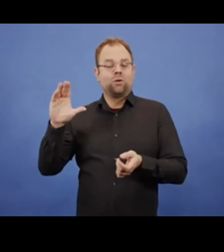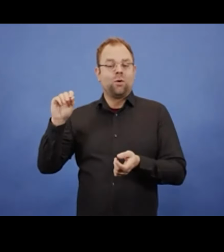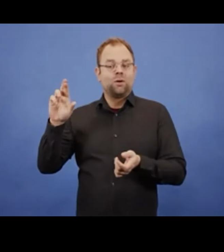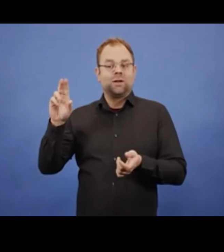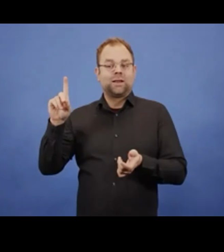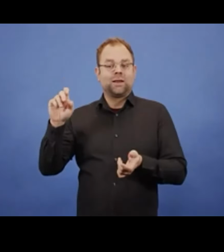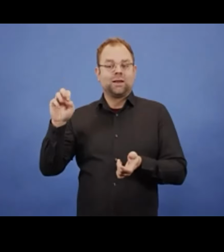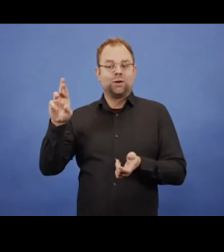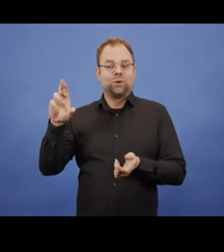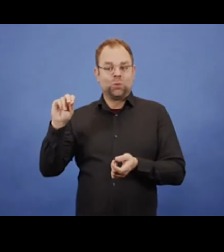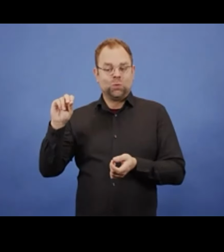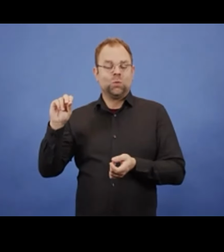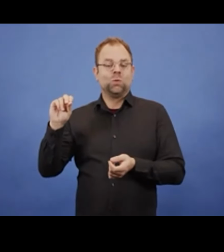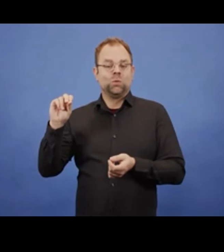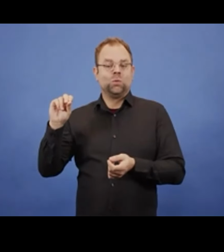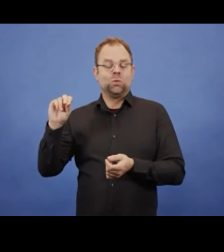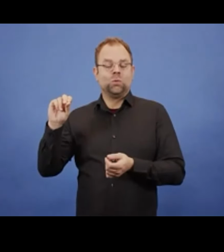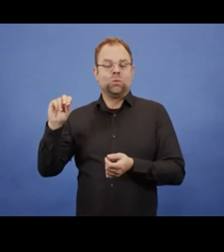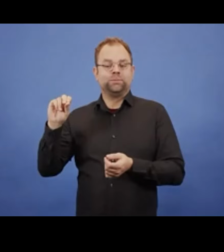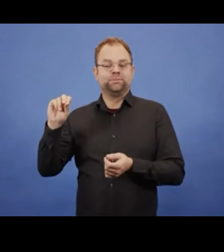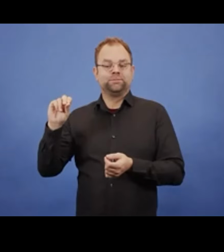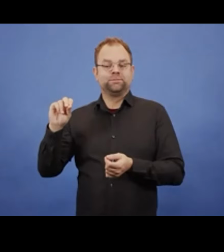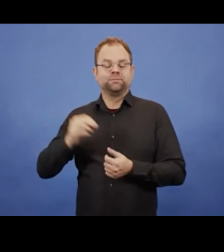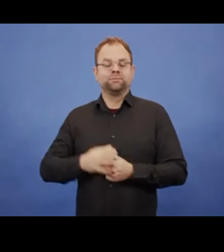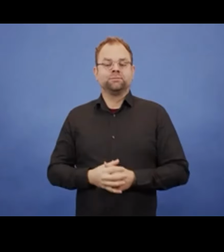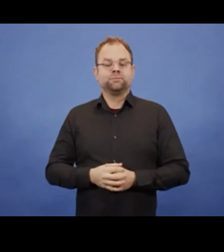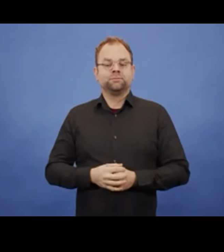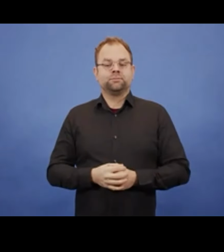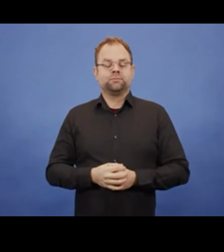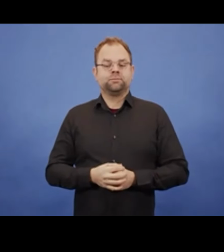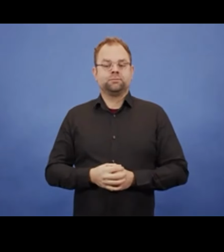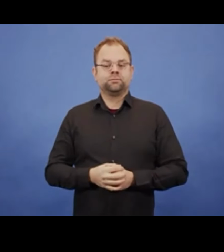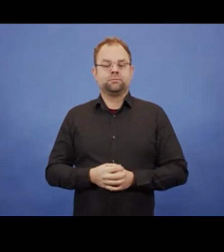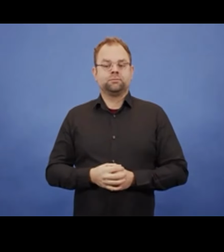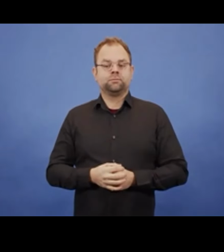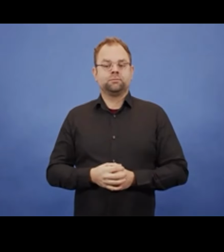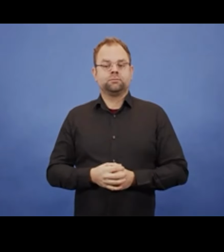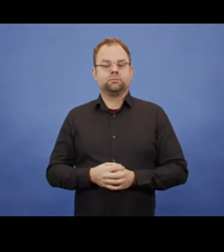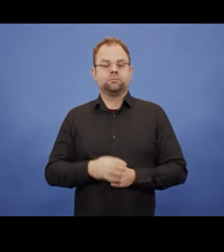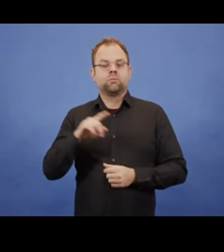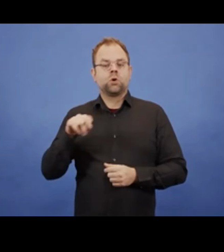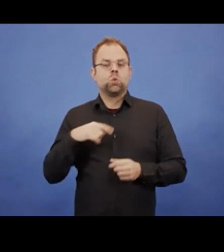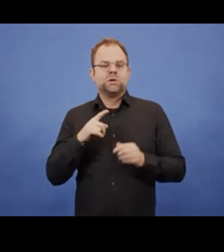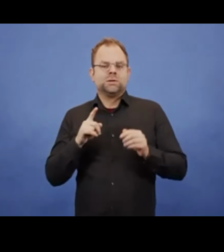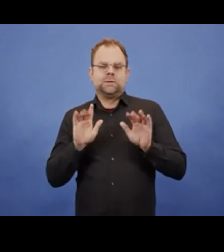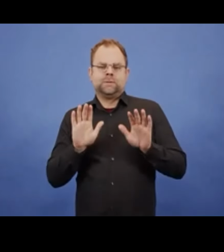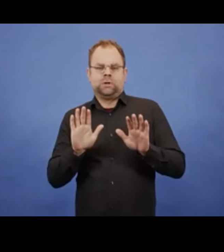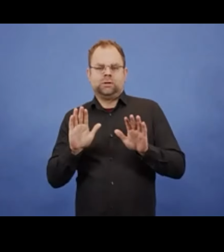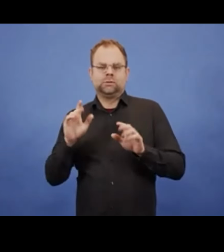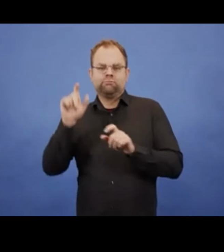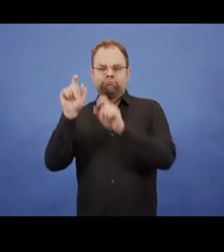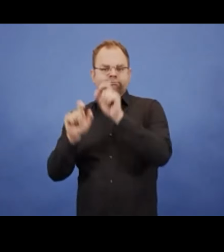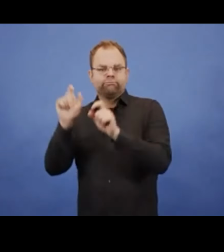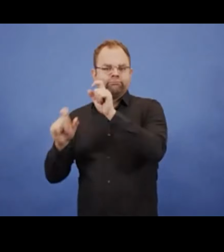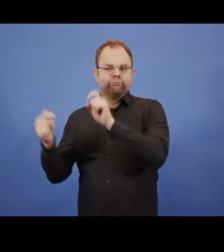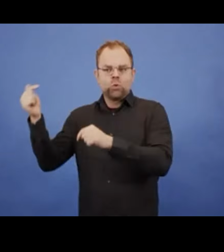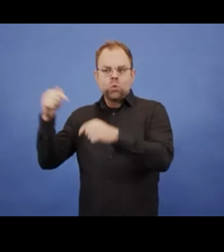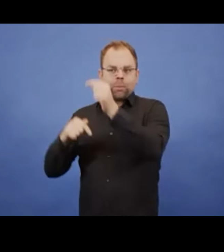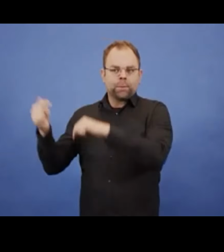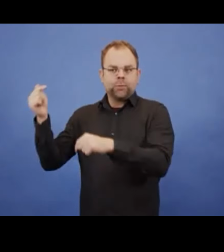receiving new guests, new participants. So we are going to wait 1 or 2 minutes